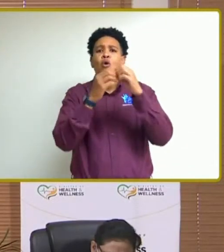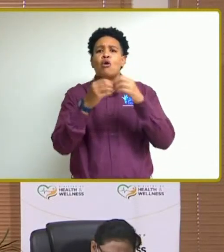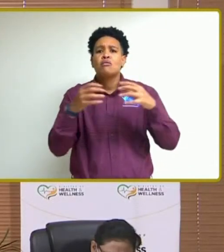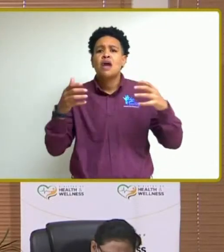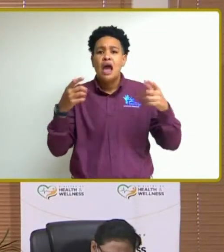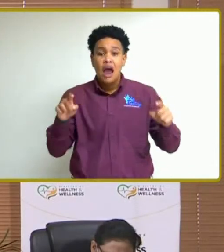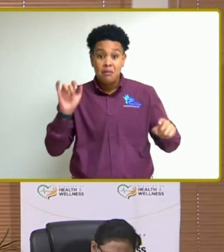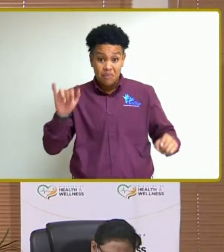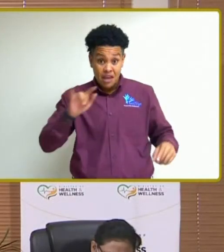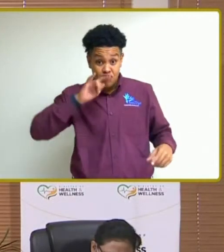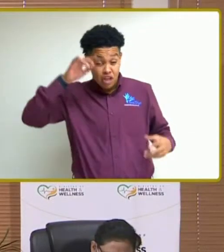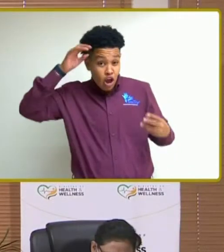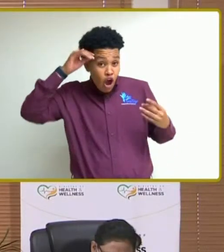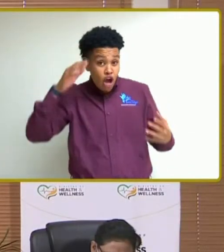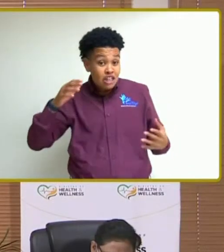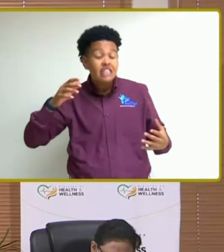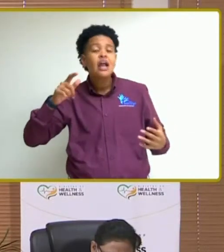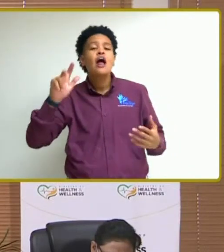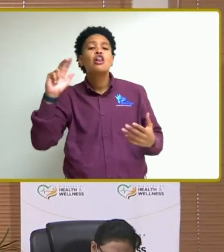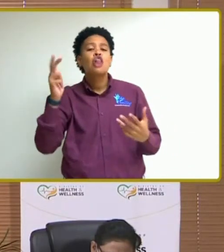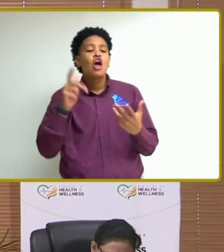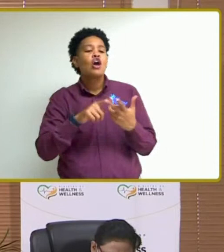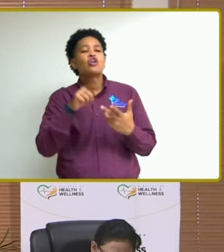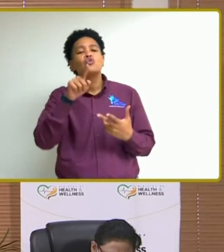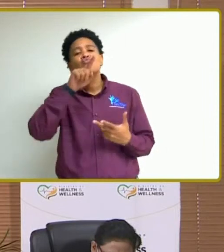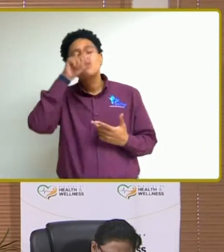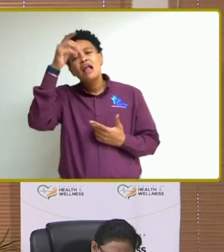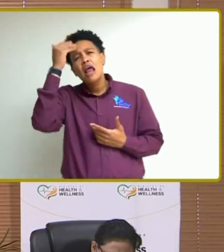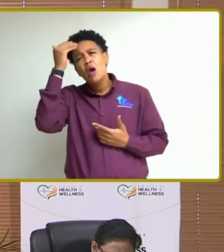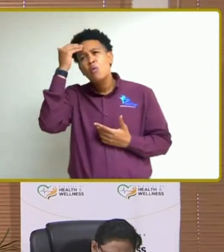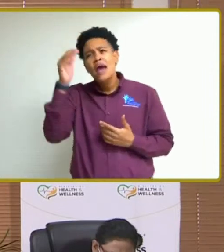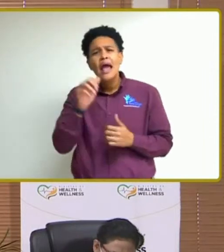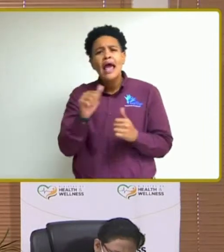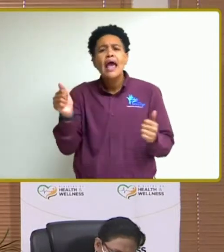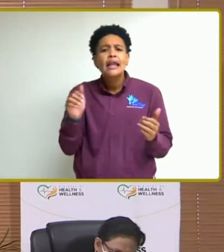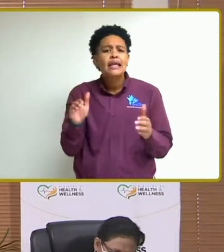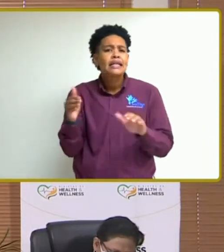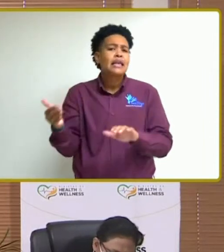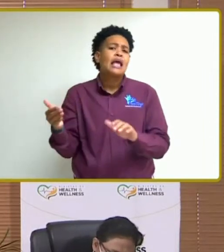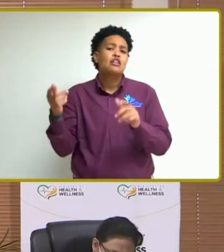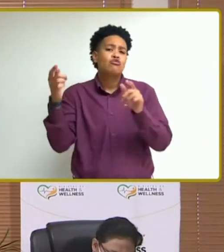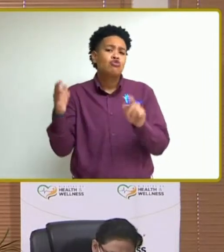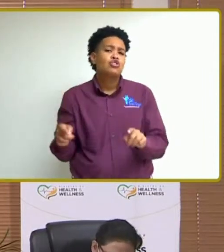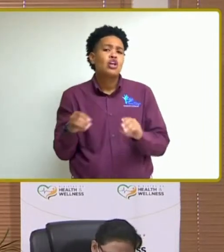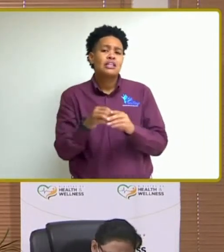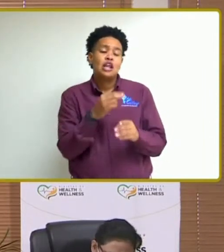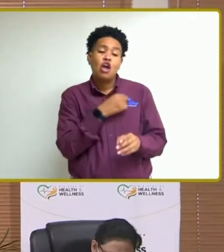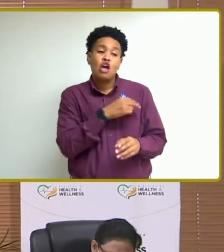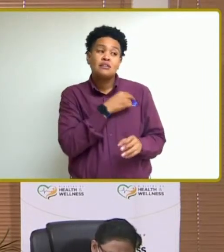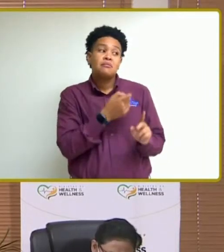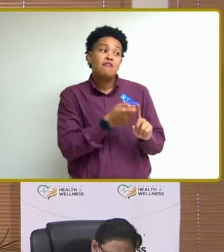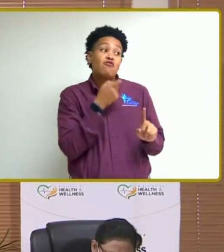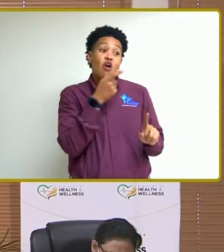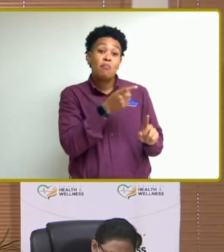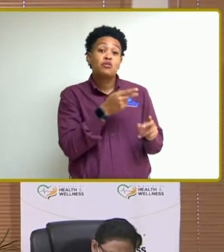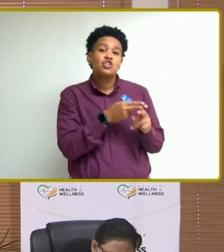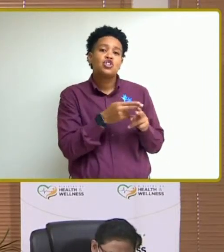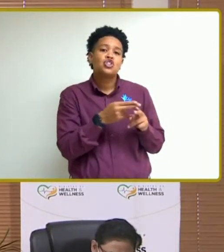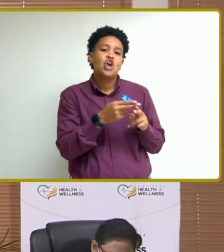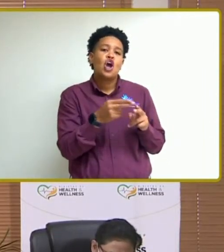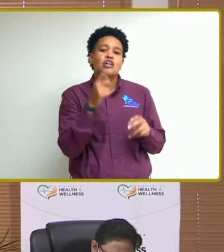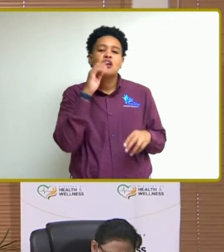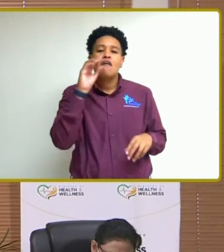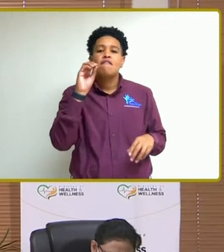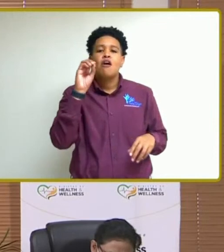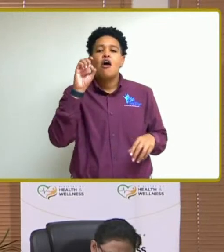being considered? And three, are you aware of any deaths resulting in the hospitals from the shortage of